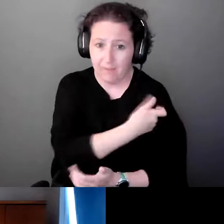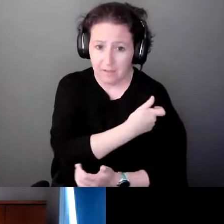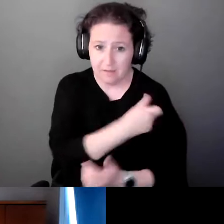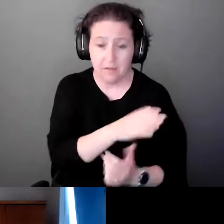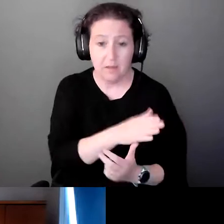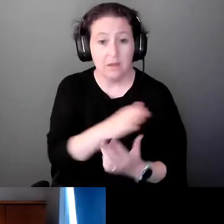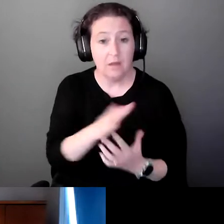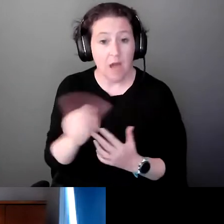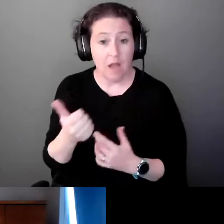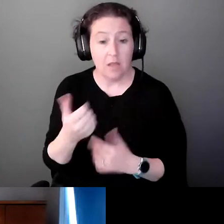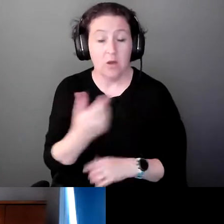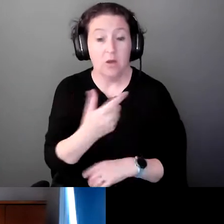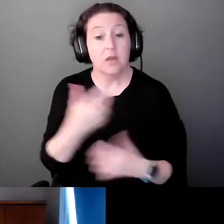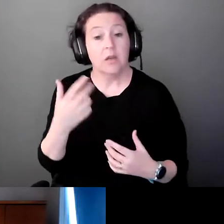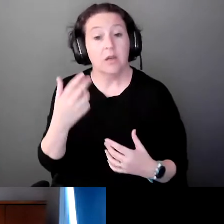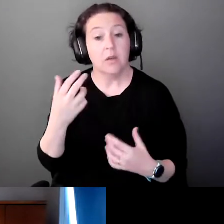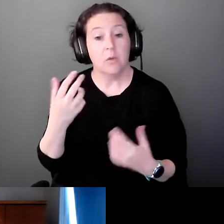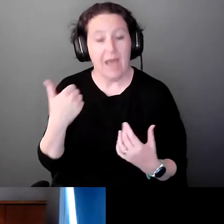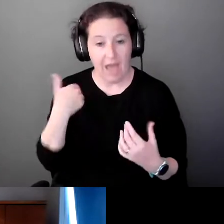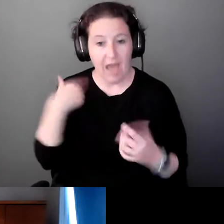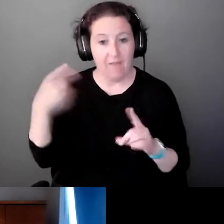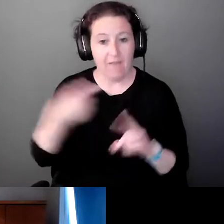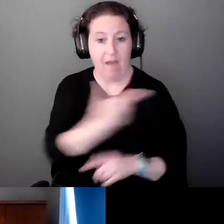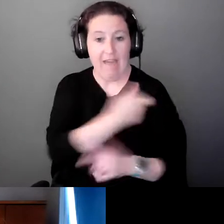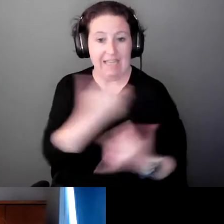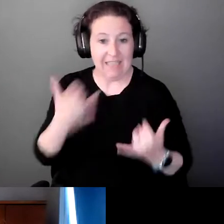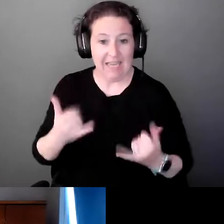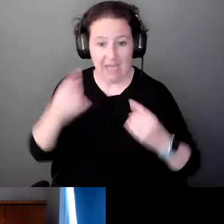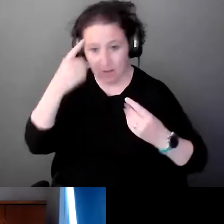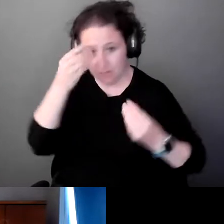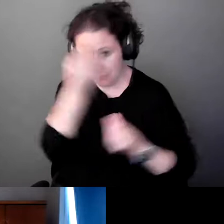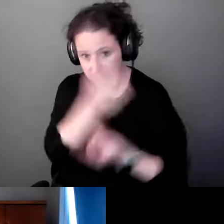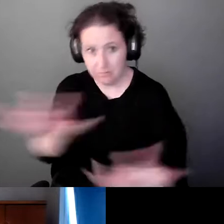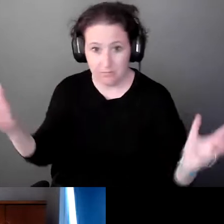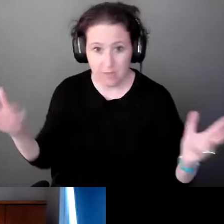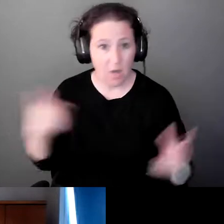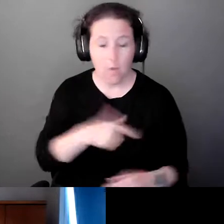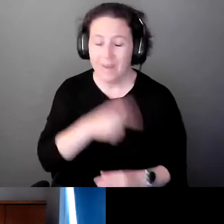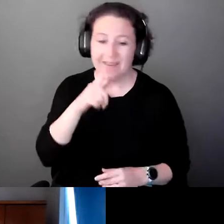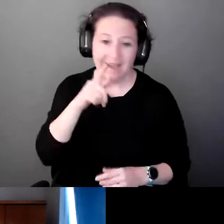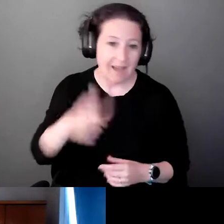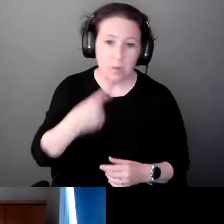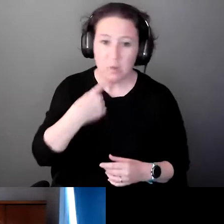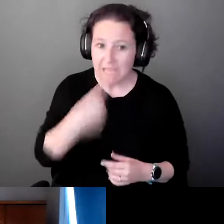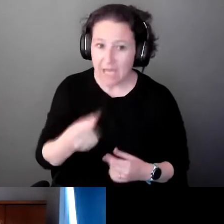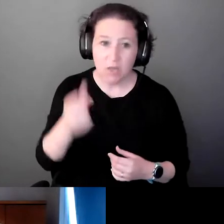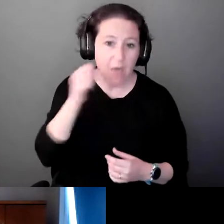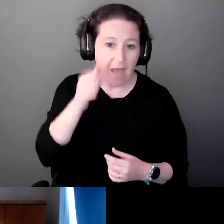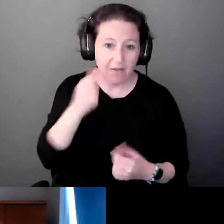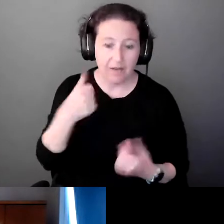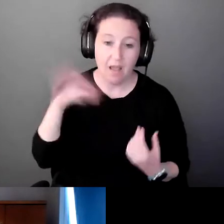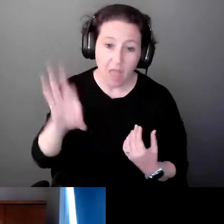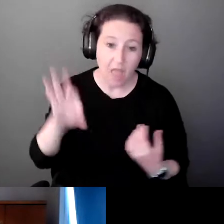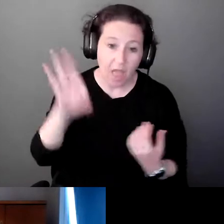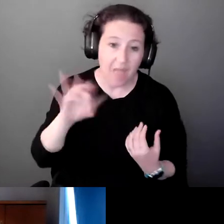has been spread far and wide. We don't need to be saying it every single day, nor do you want to hear us saying it every